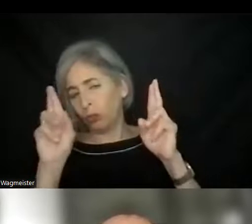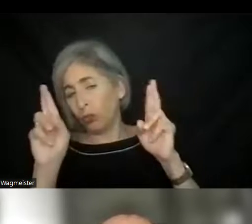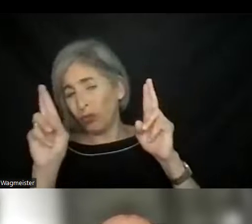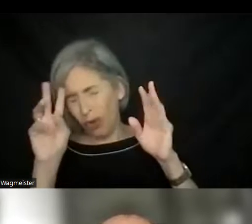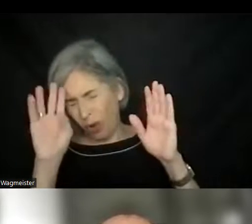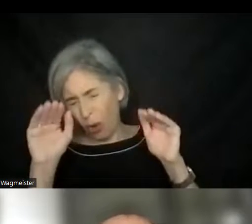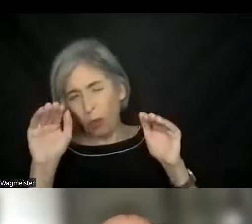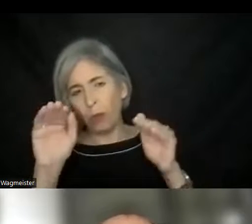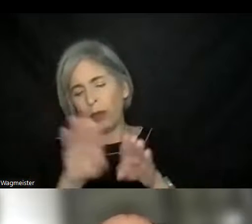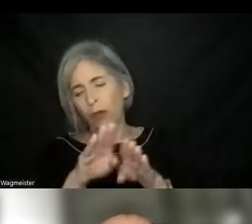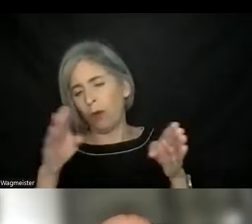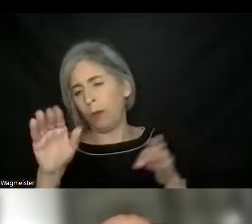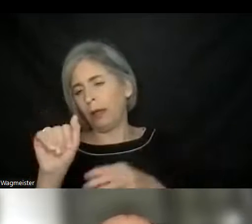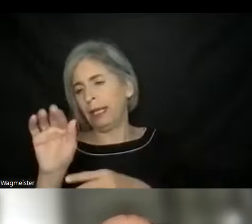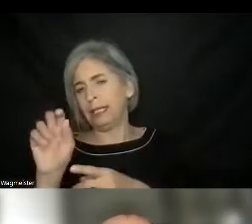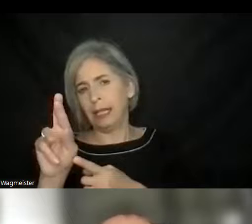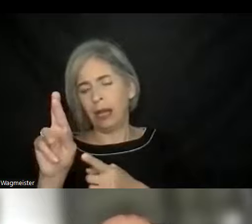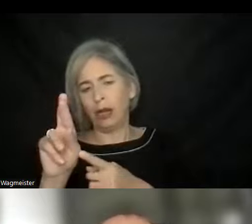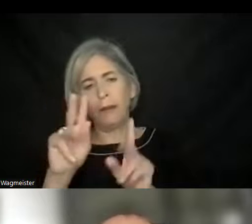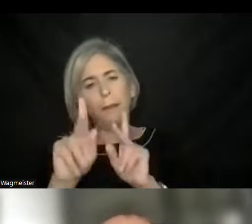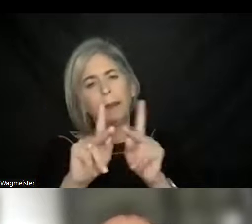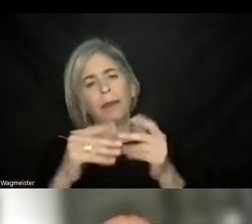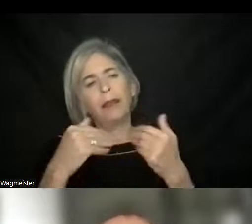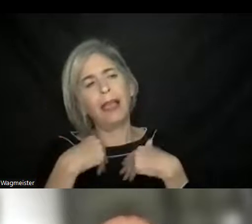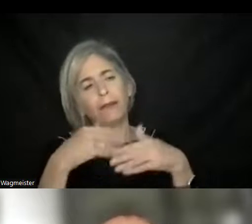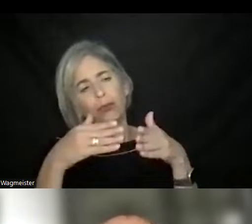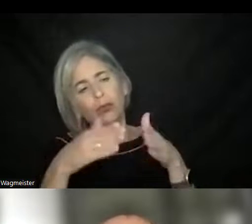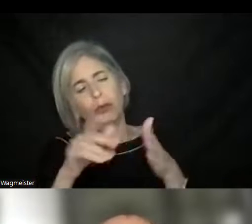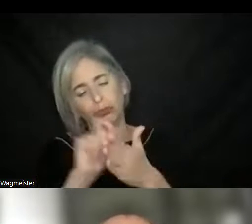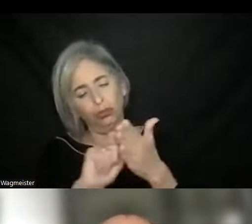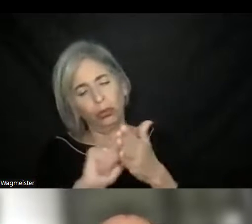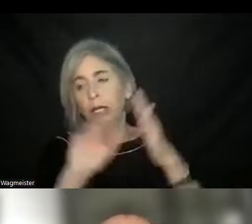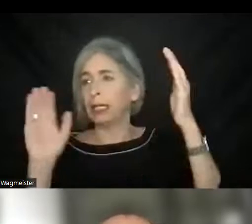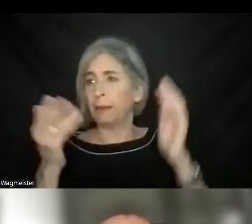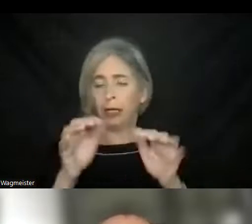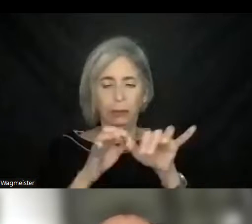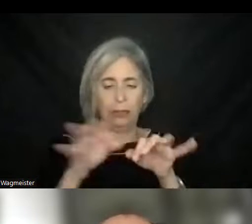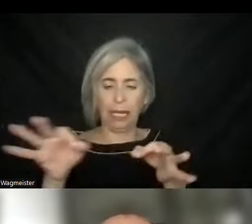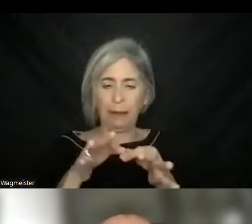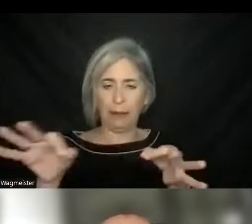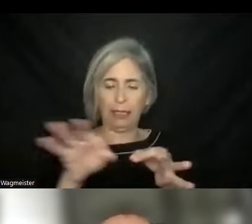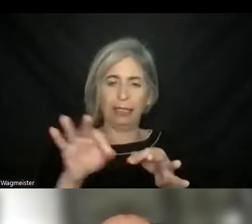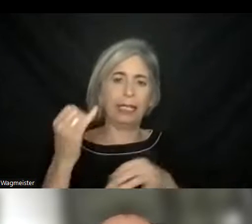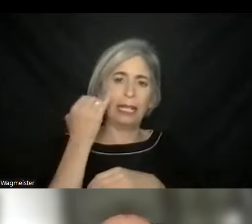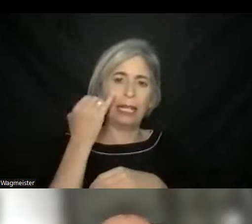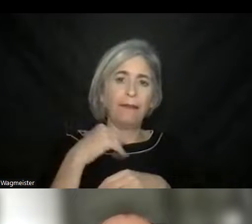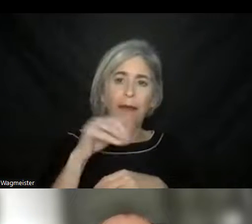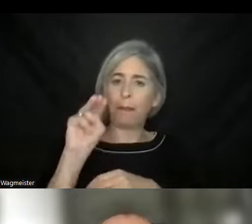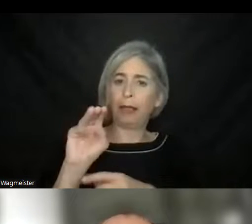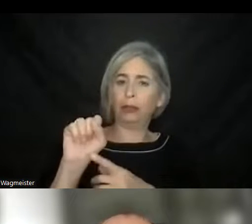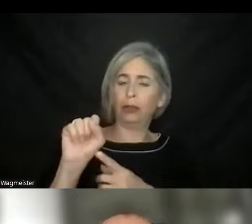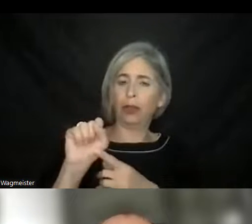with OpenACR is just to have a way for people to write a comparable statement. So if let's say Microsoft